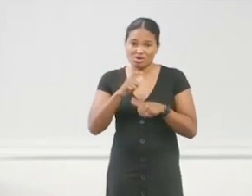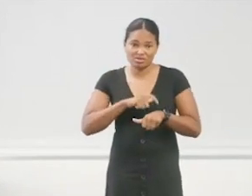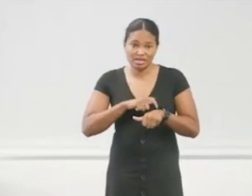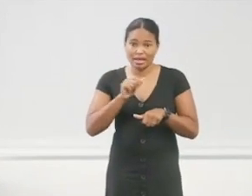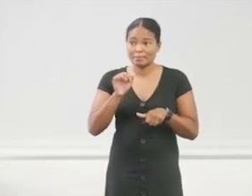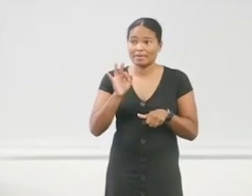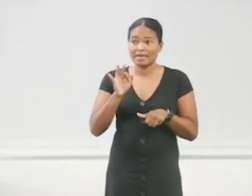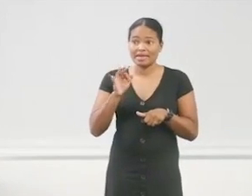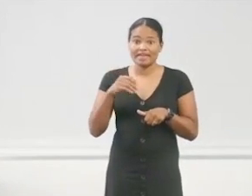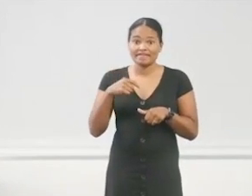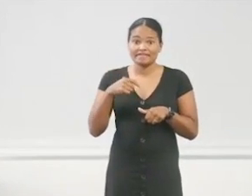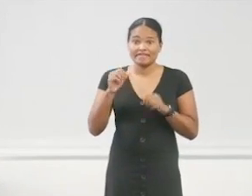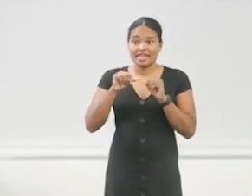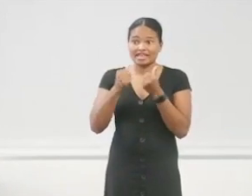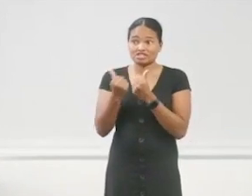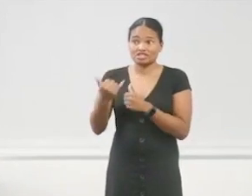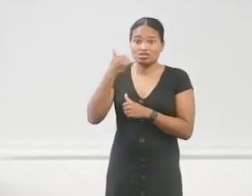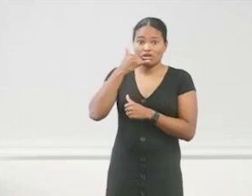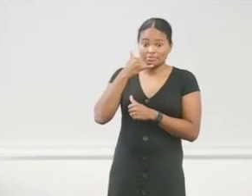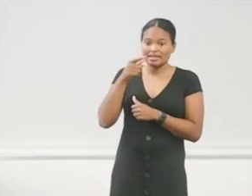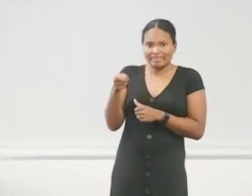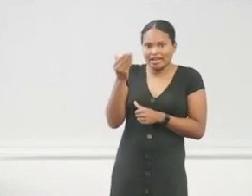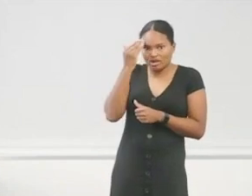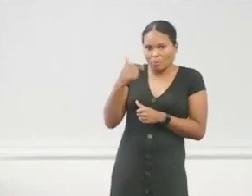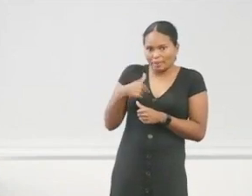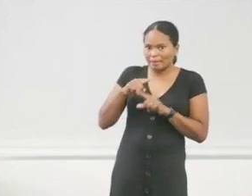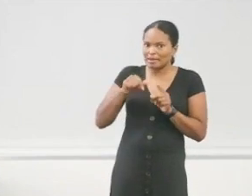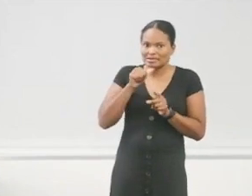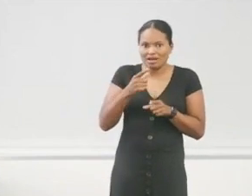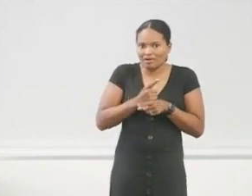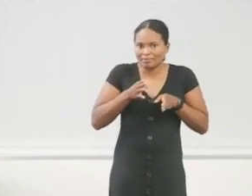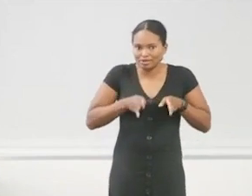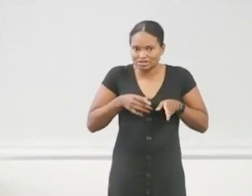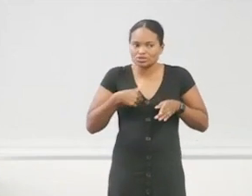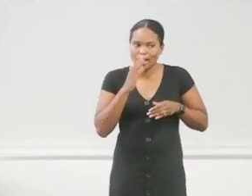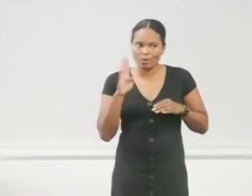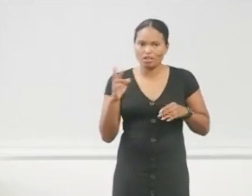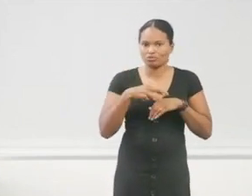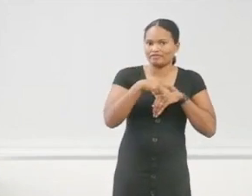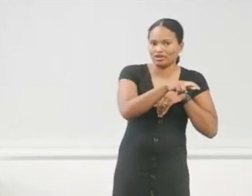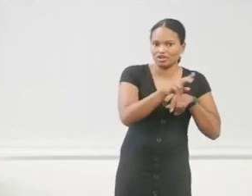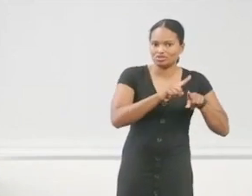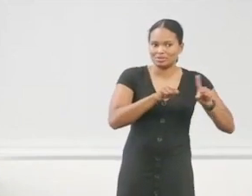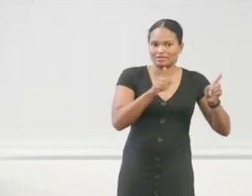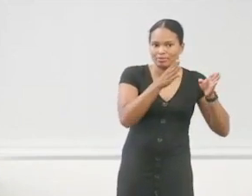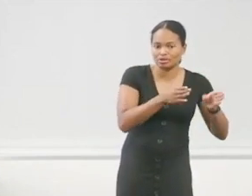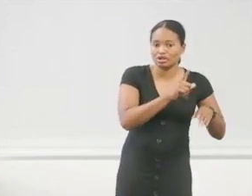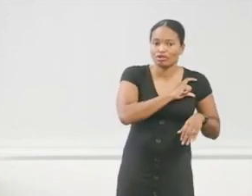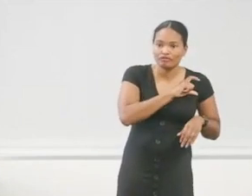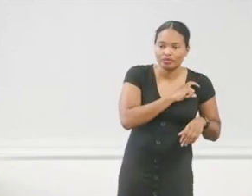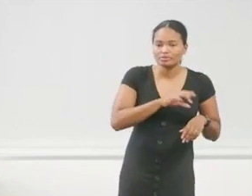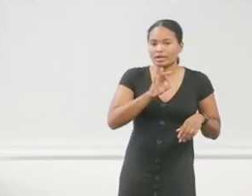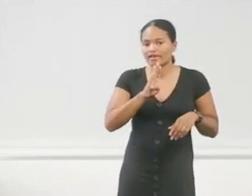I'm the known person, they'll reach out to me, but I'm not necessarily the right person to talk to. But if I need to have them reach out to local law enforcement or the